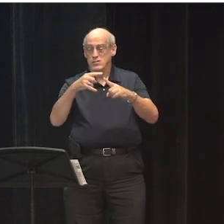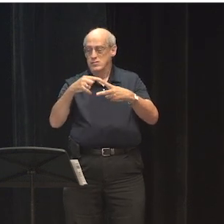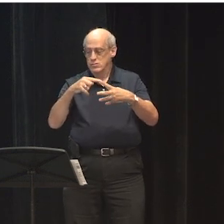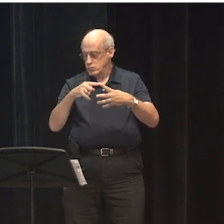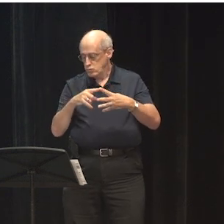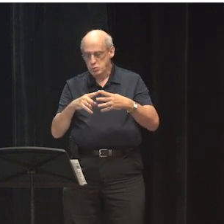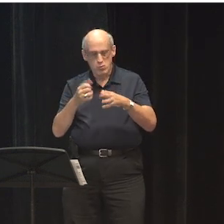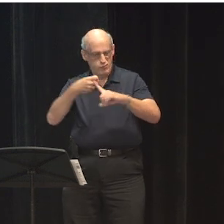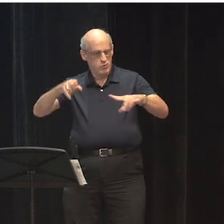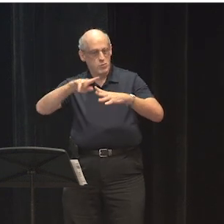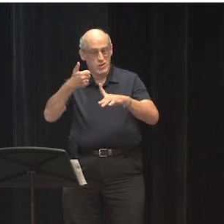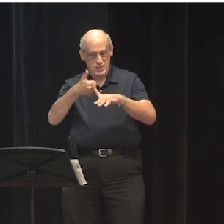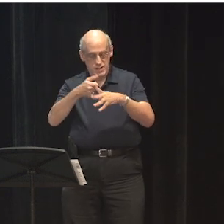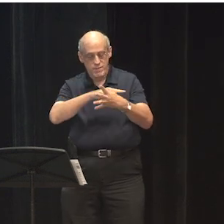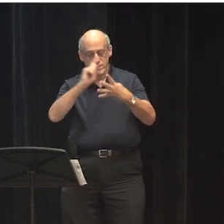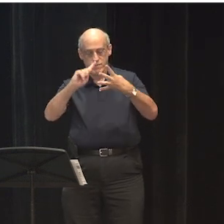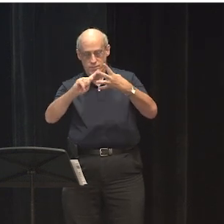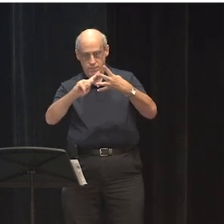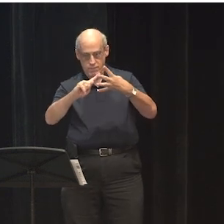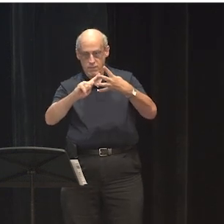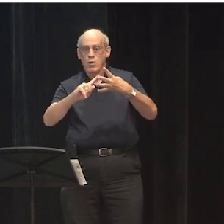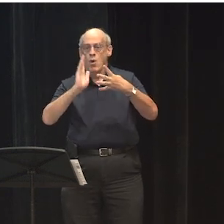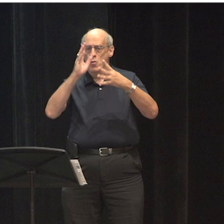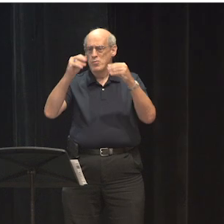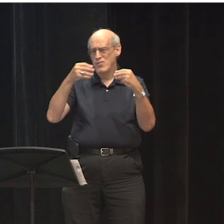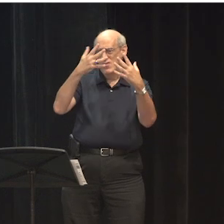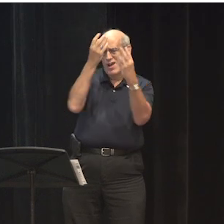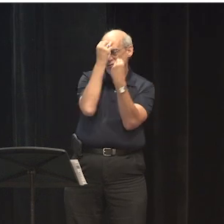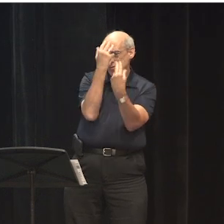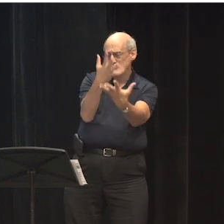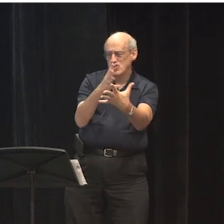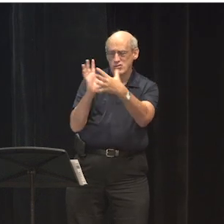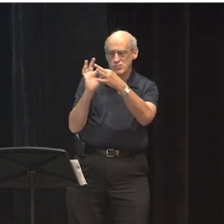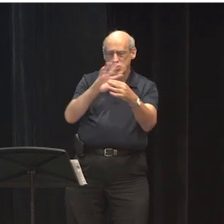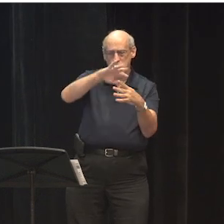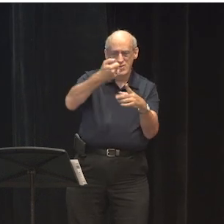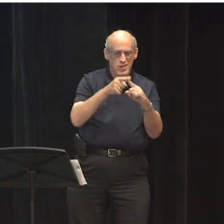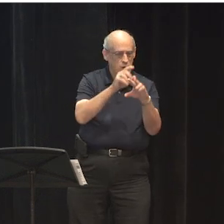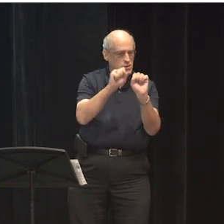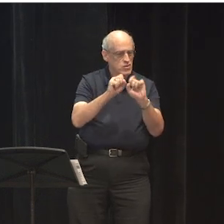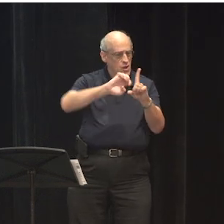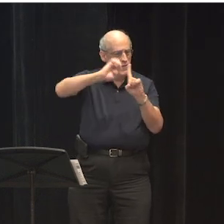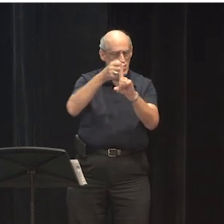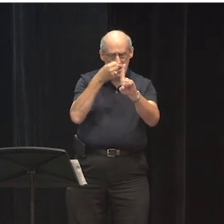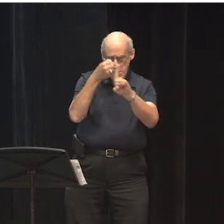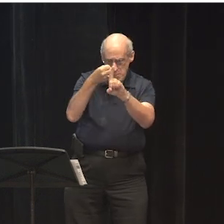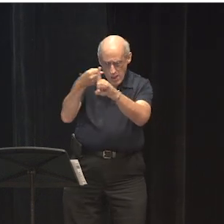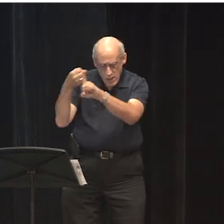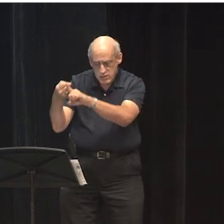of the project. Second, it will provide information about the project's potential environmental